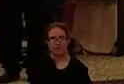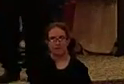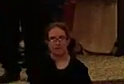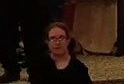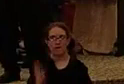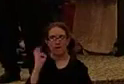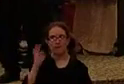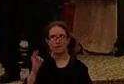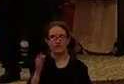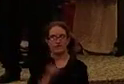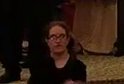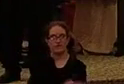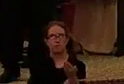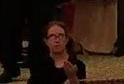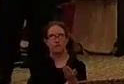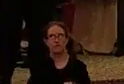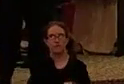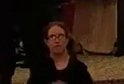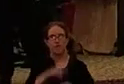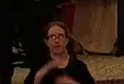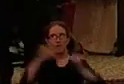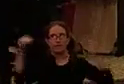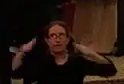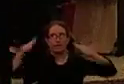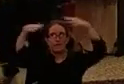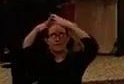I preached this morning about heaven.